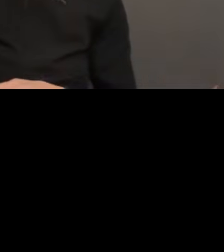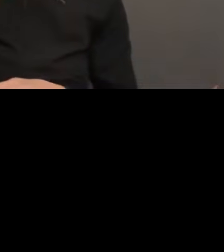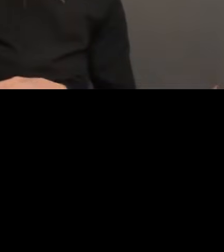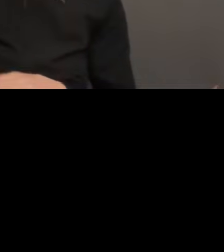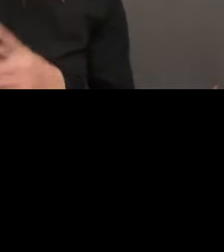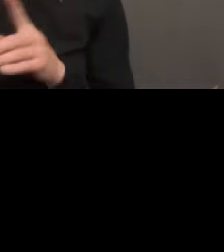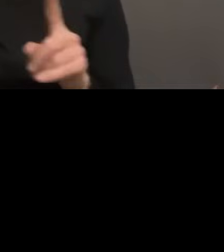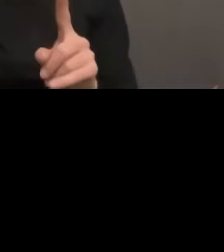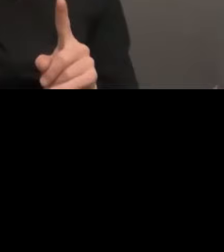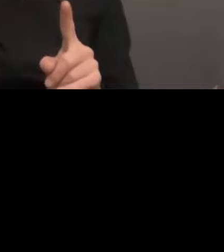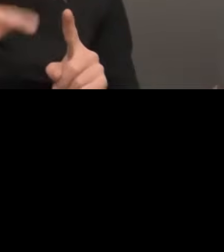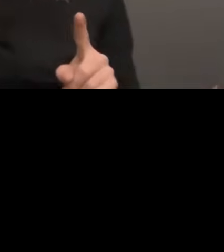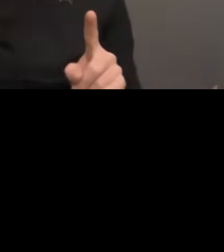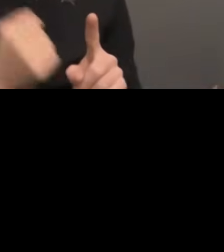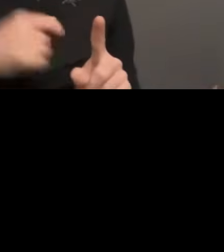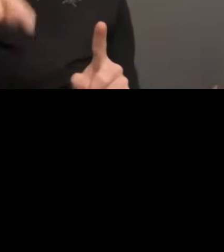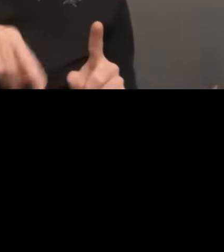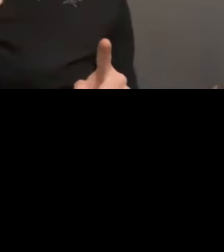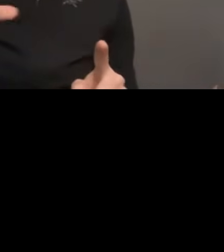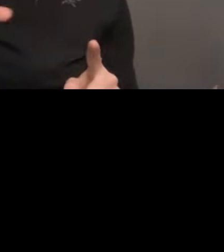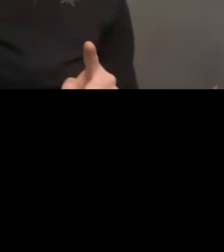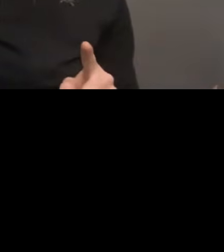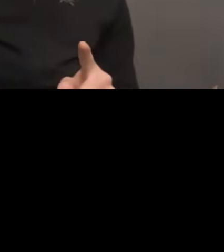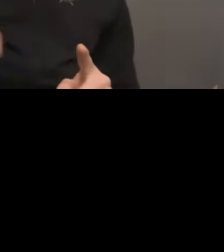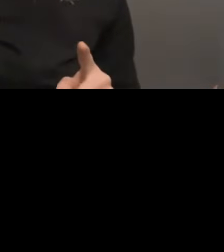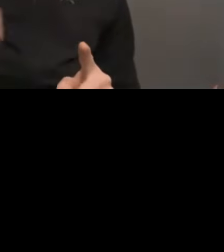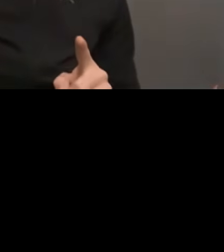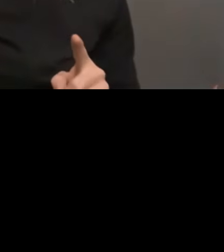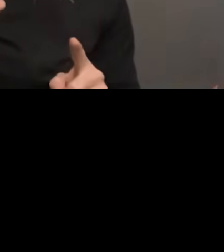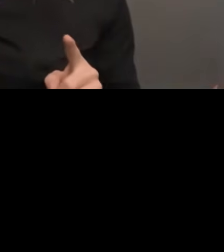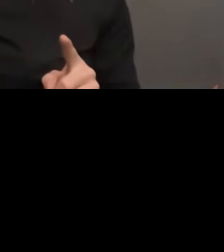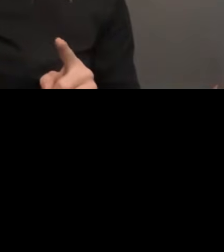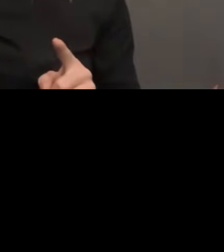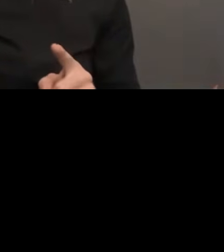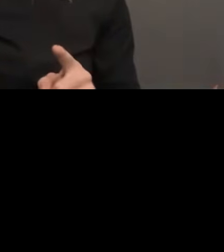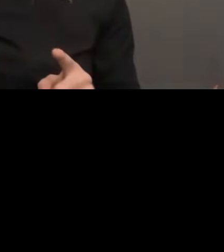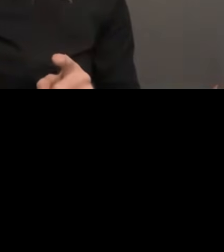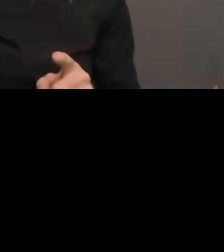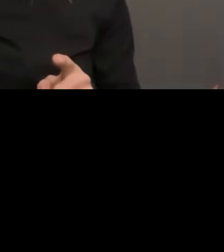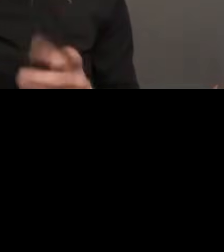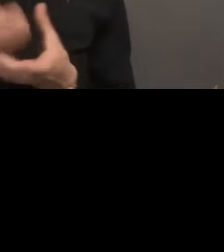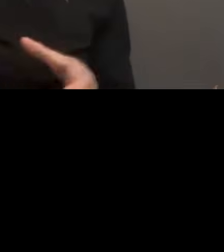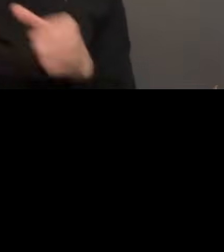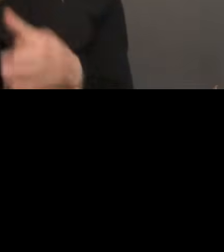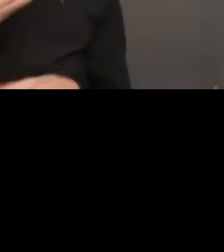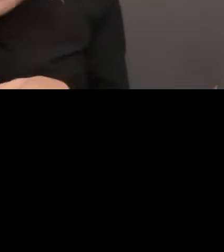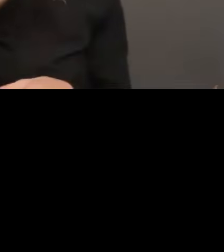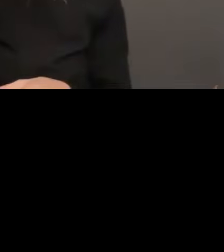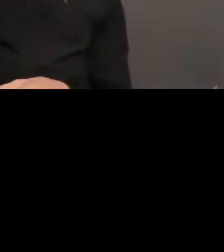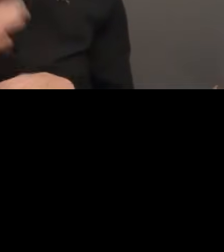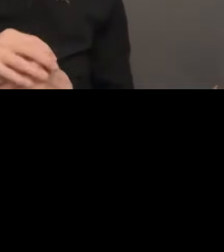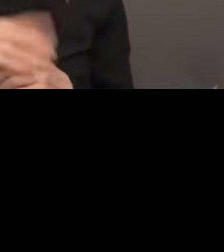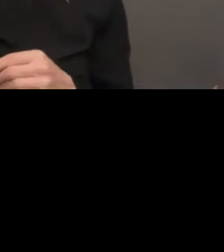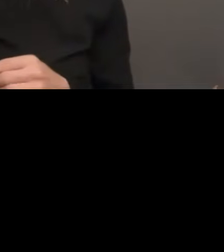way southward to Claros. The Lambolia 2 jars are curious, and I have to wonder if there's a Roman presence, maybe